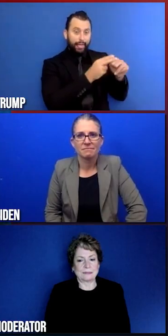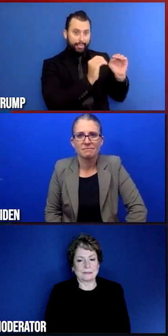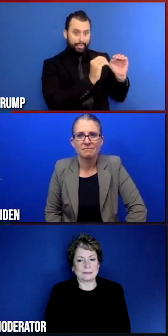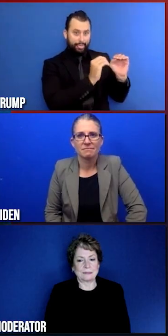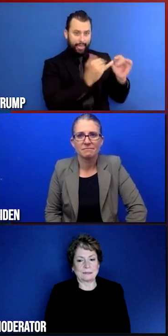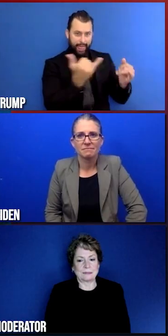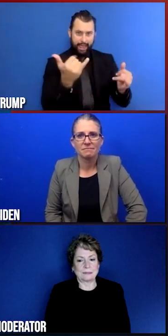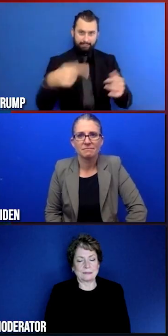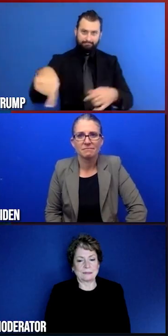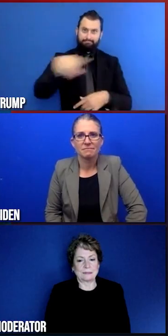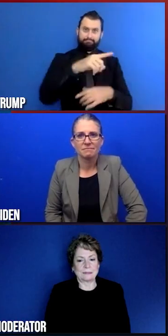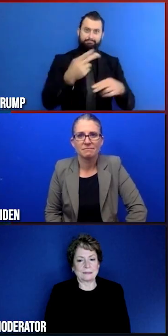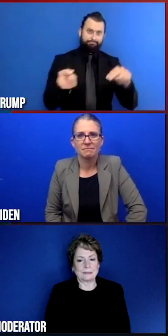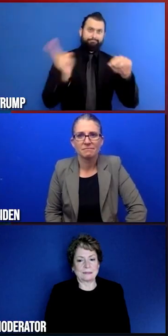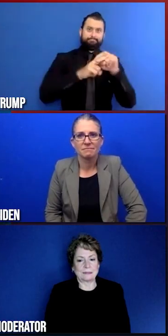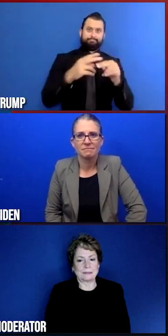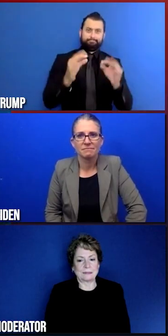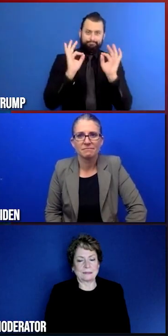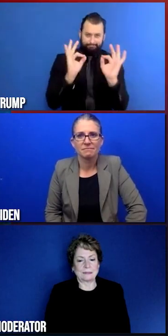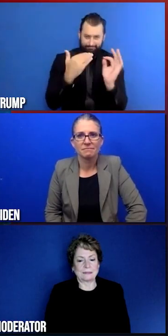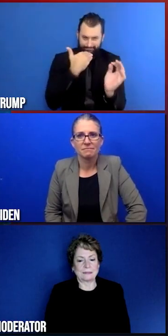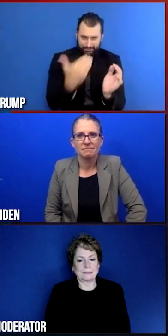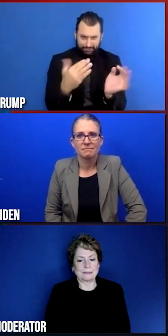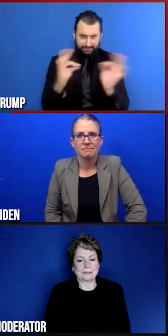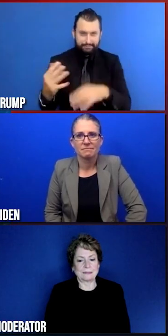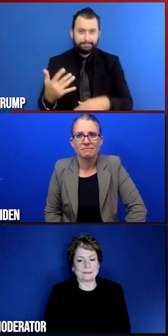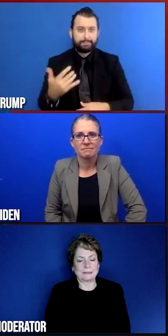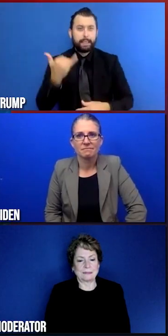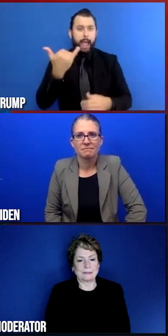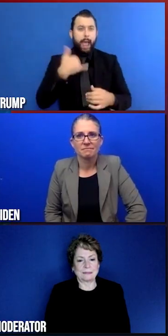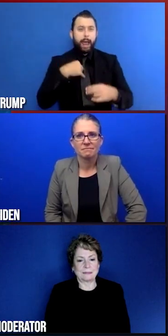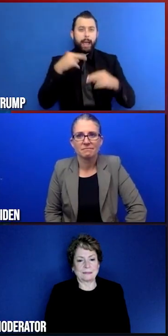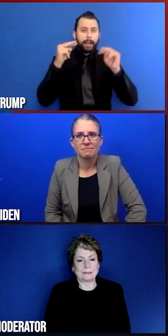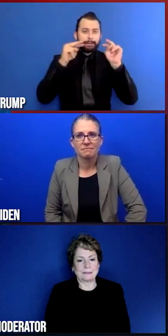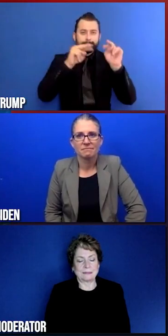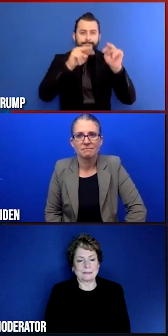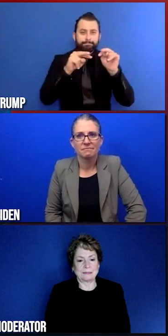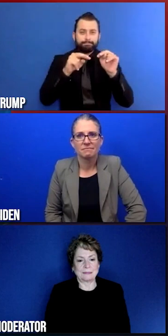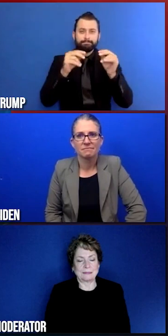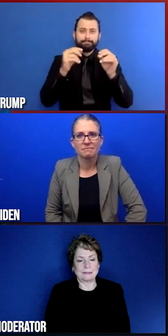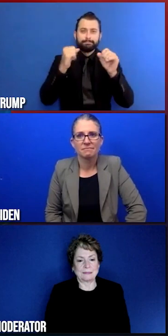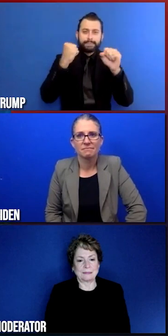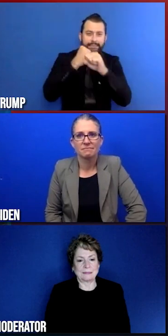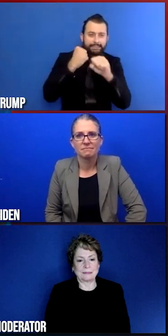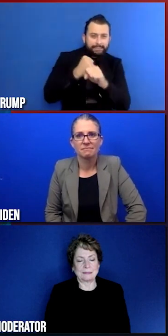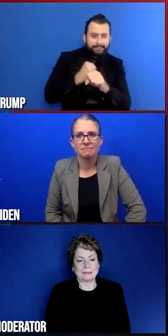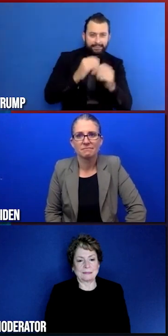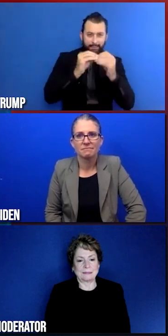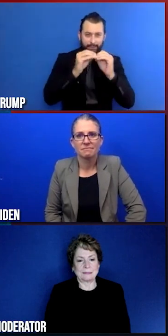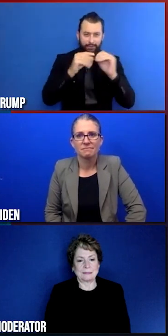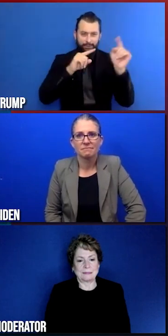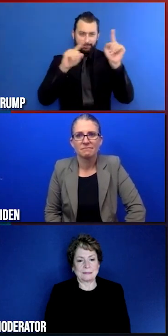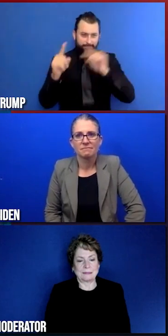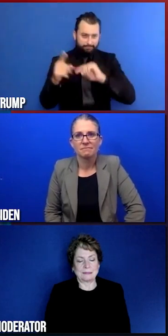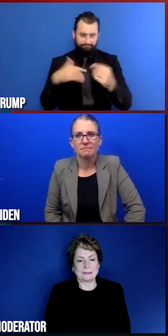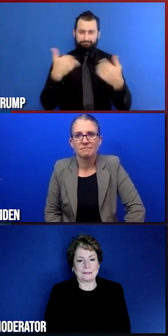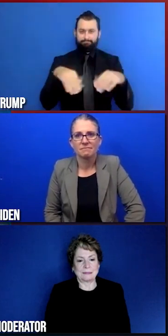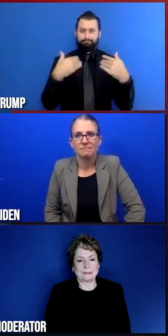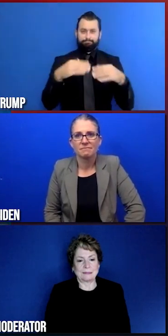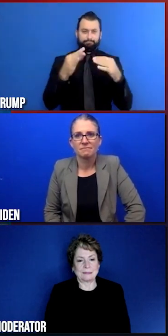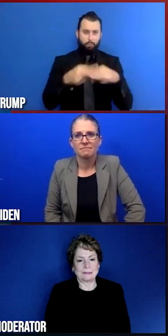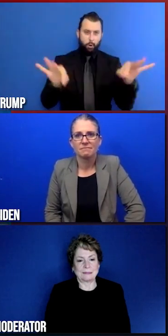making a tremendous amount of money economically. We saved it, and I saved it again a number of months ago when oil was crashing because